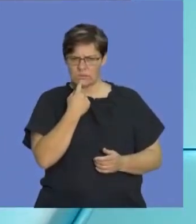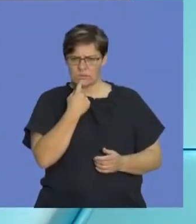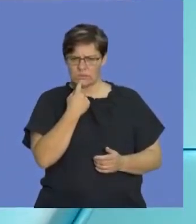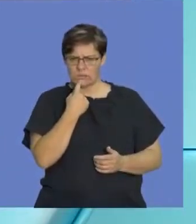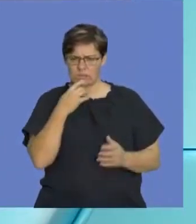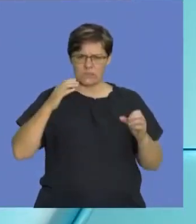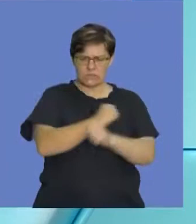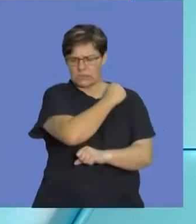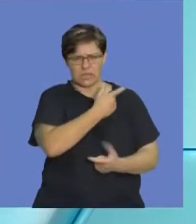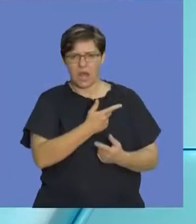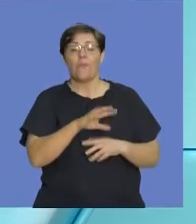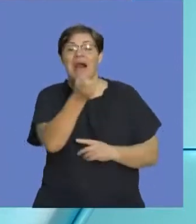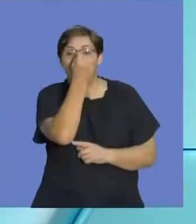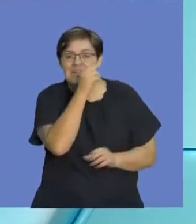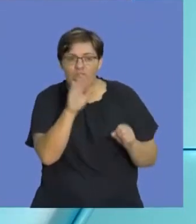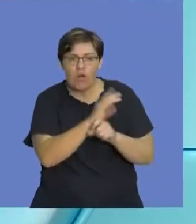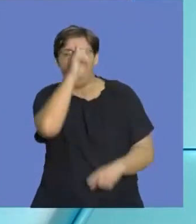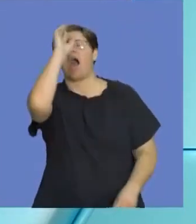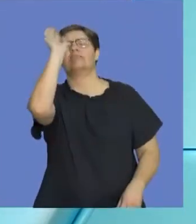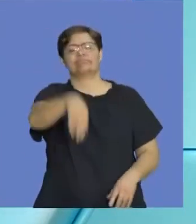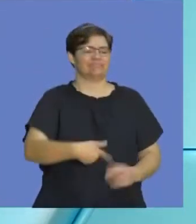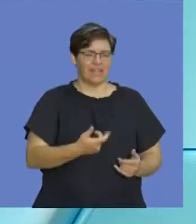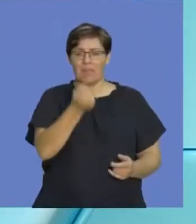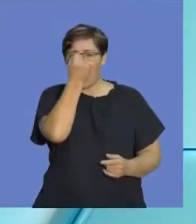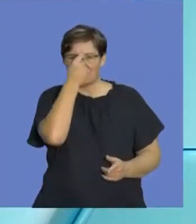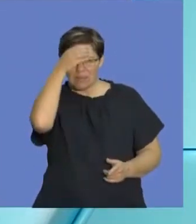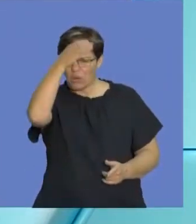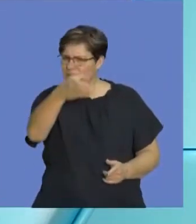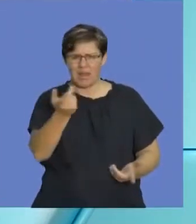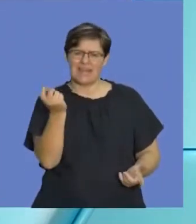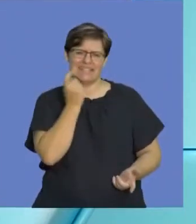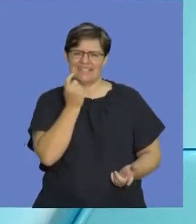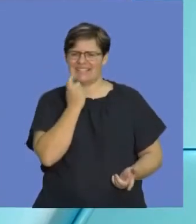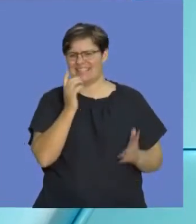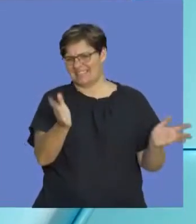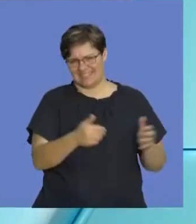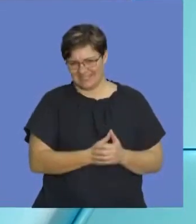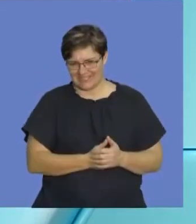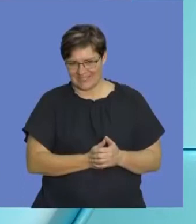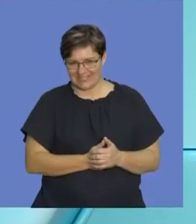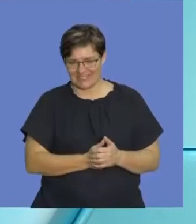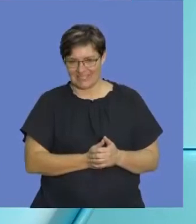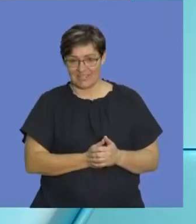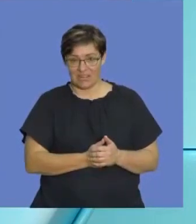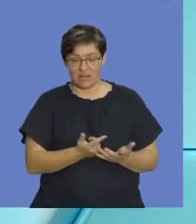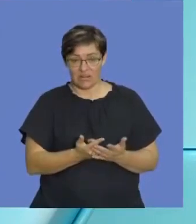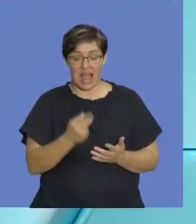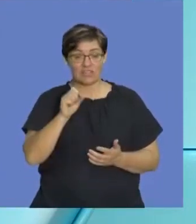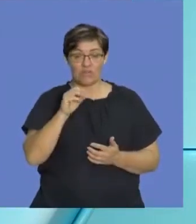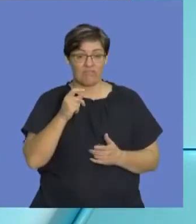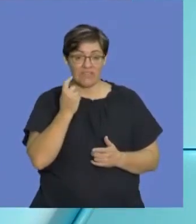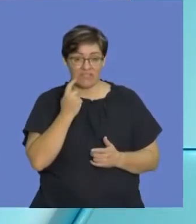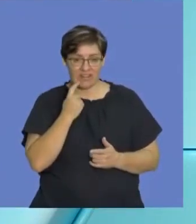to understand the entry. And if you understand the concept, it's a piece of cake. And you know what's Ashraf's